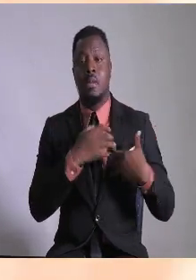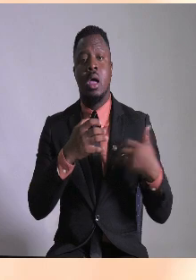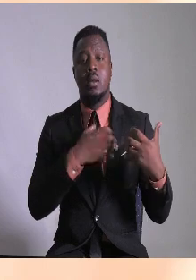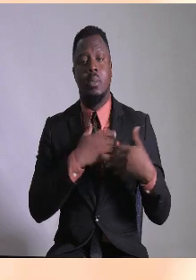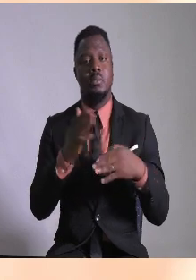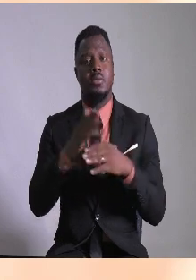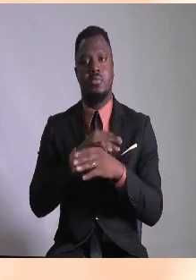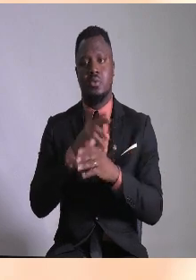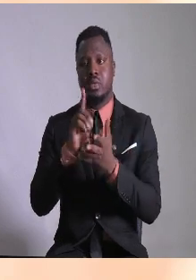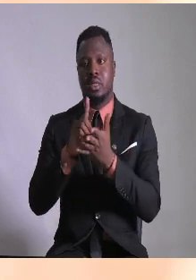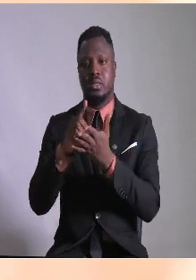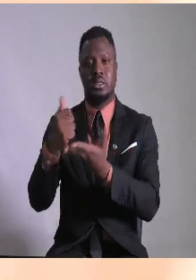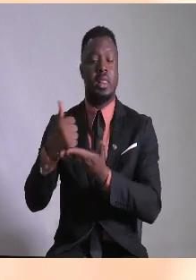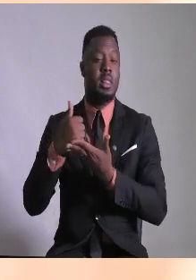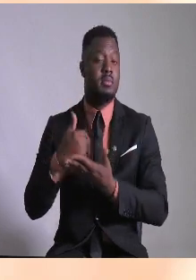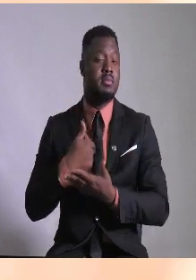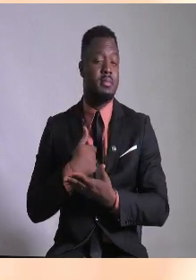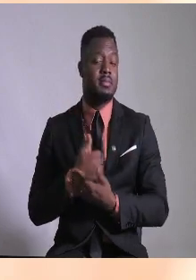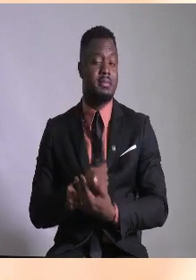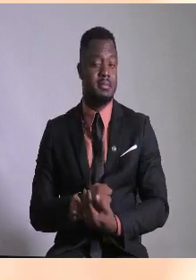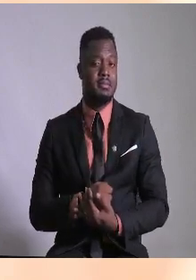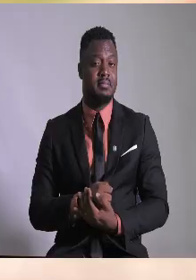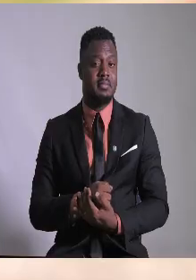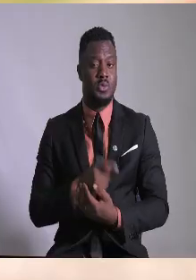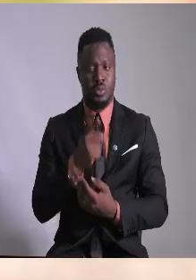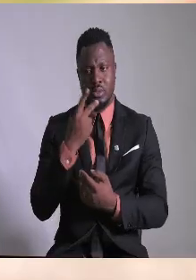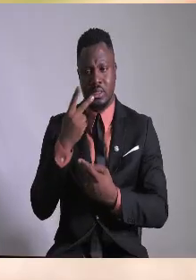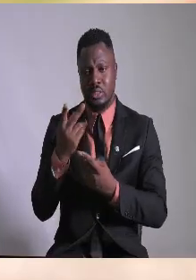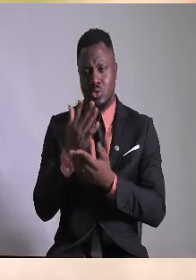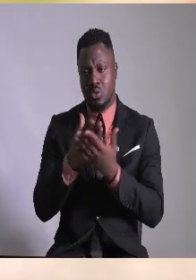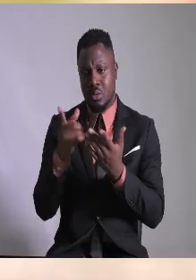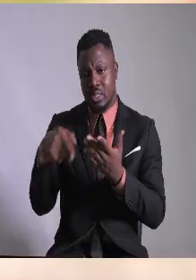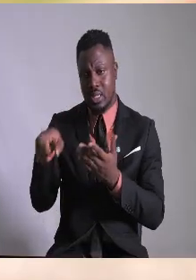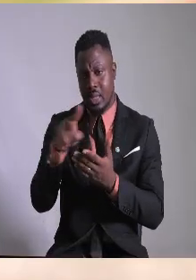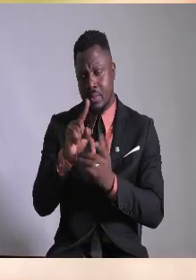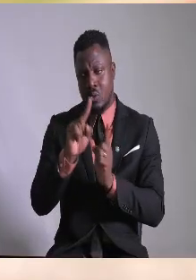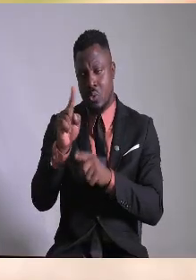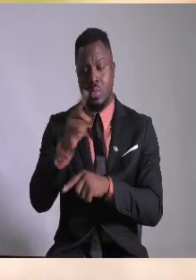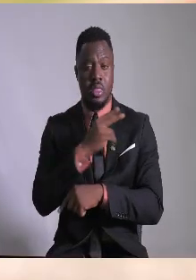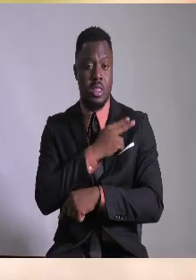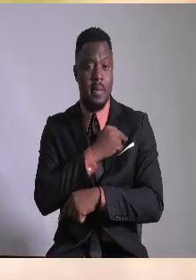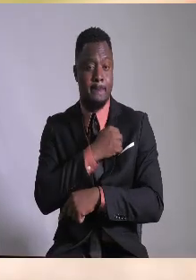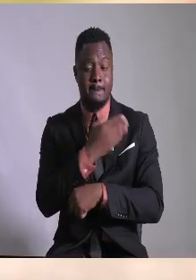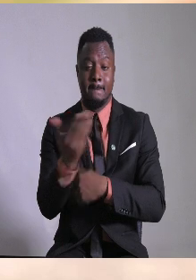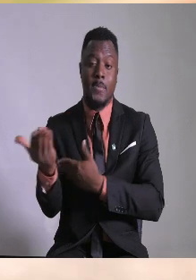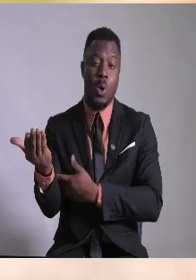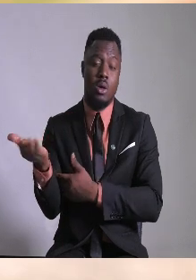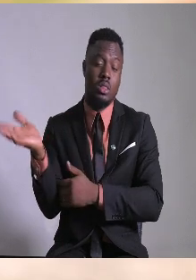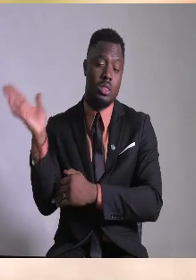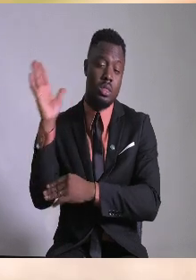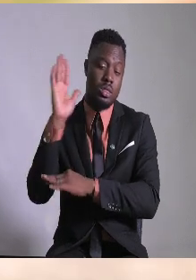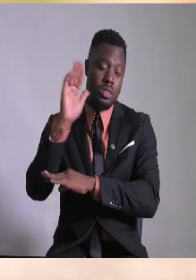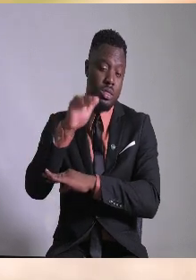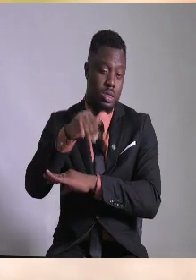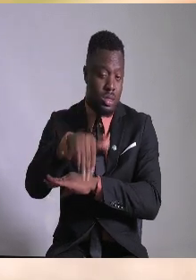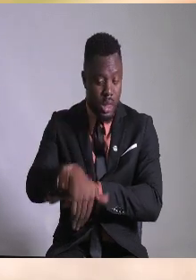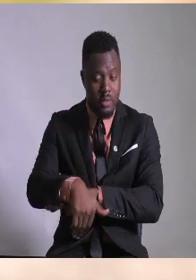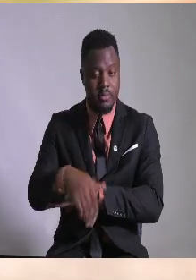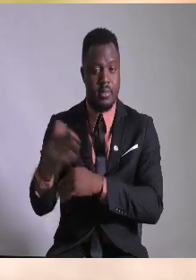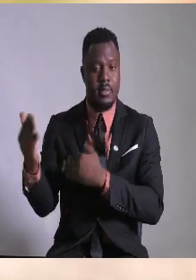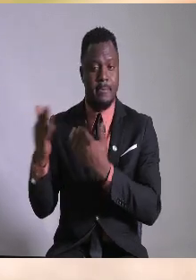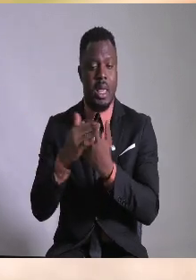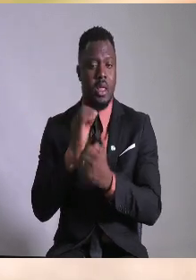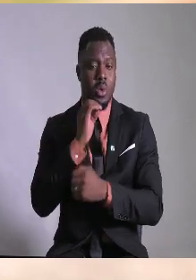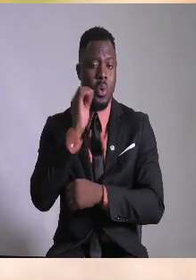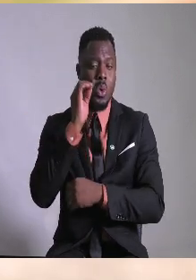complain before they will attend to you. So you realize that someone will go to the health center in the morning and will be going home around in